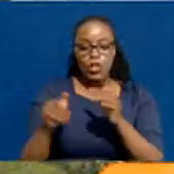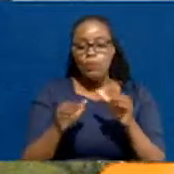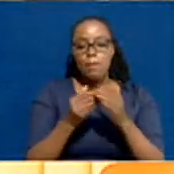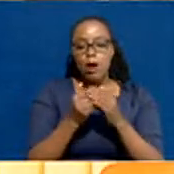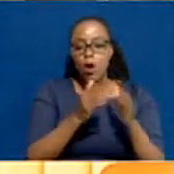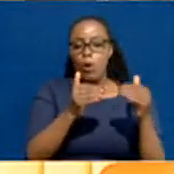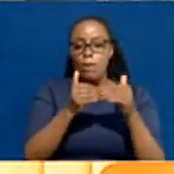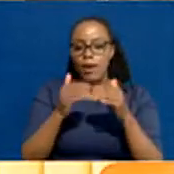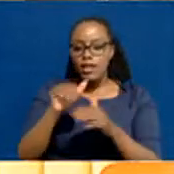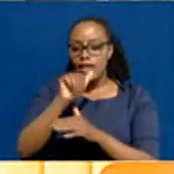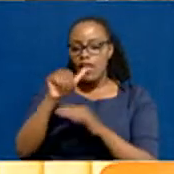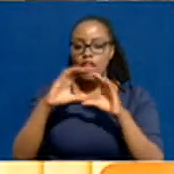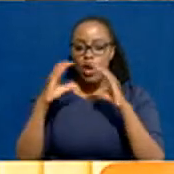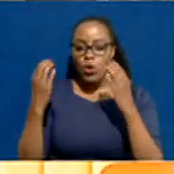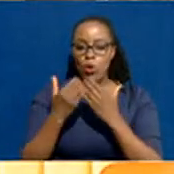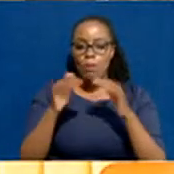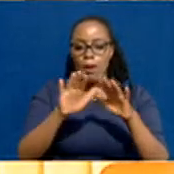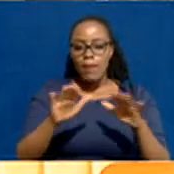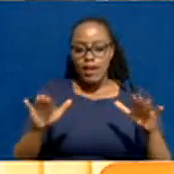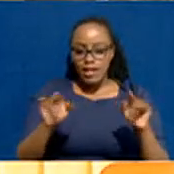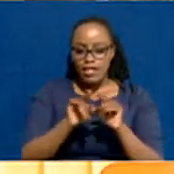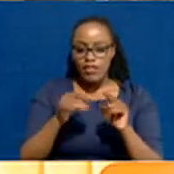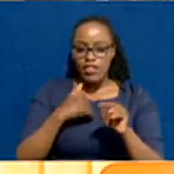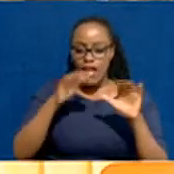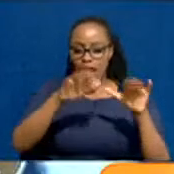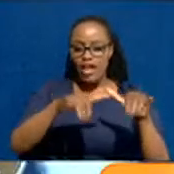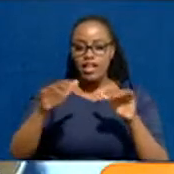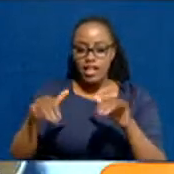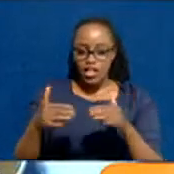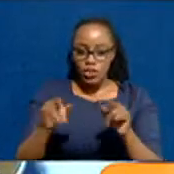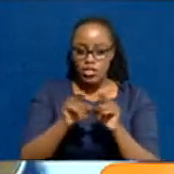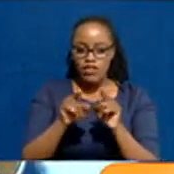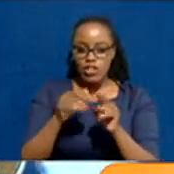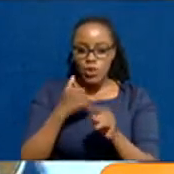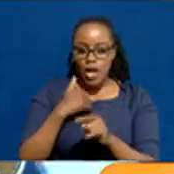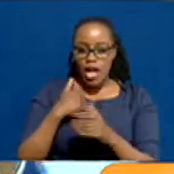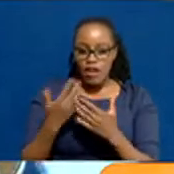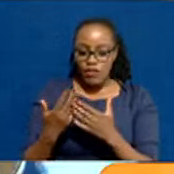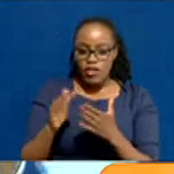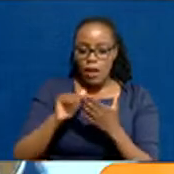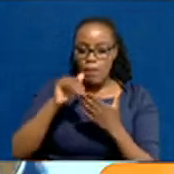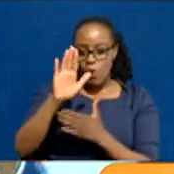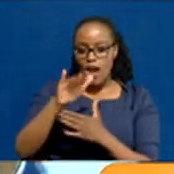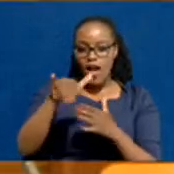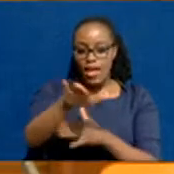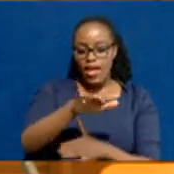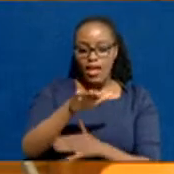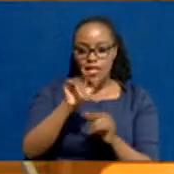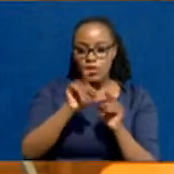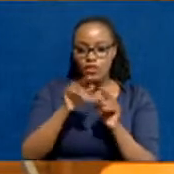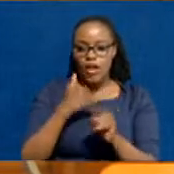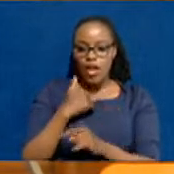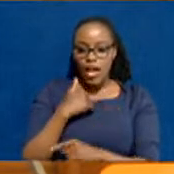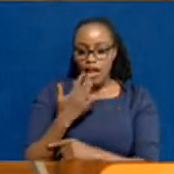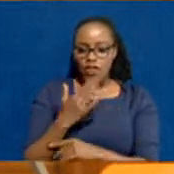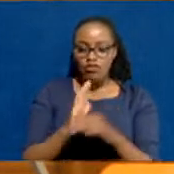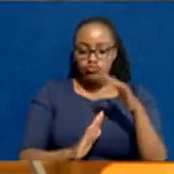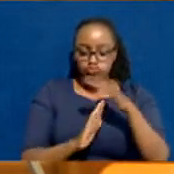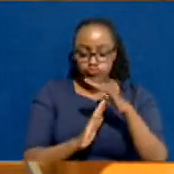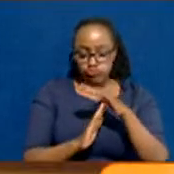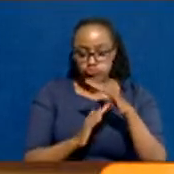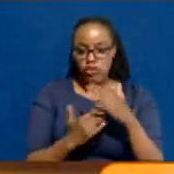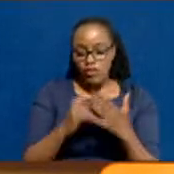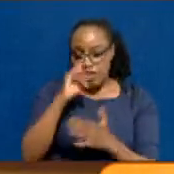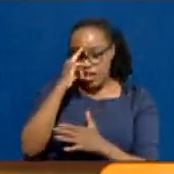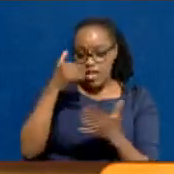opening up in other global markets, the agricultural firm is looking to venture into more territories, Asia topping its list.